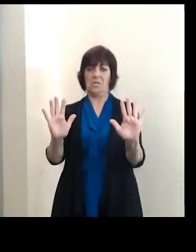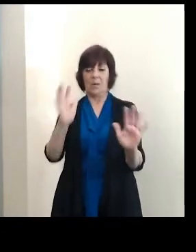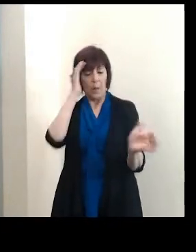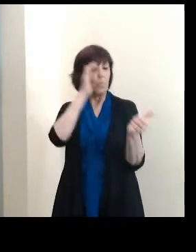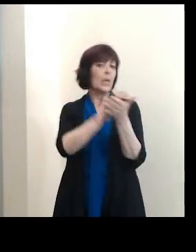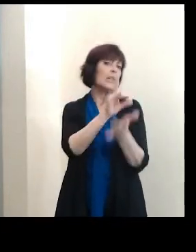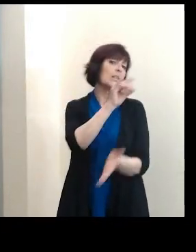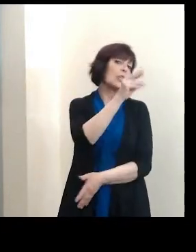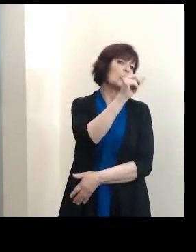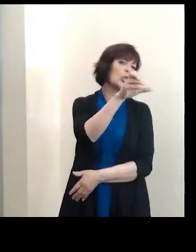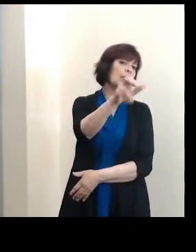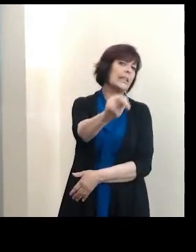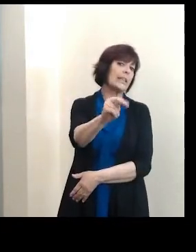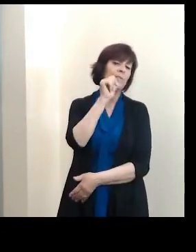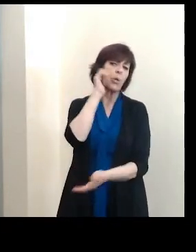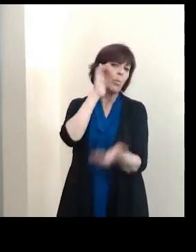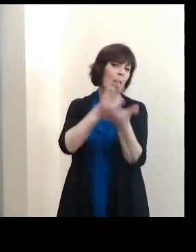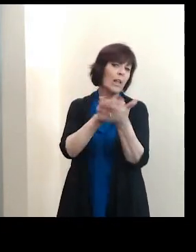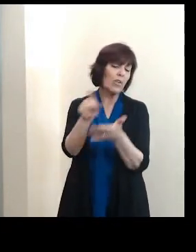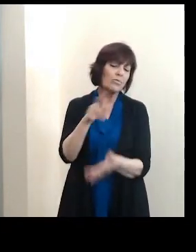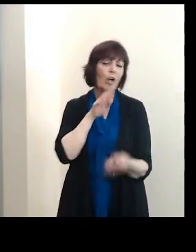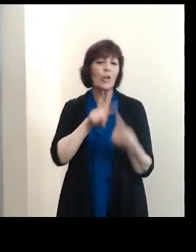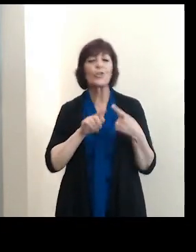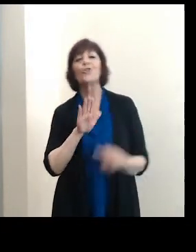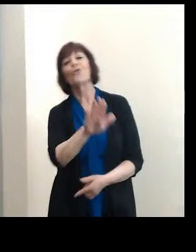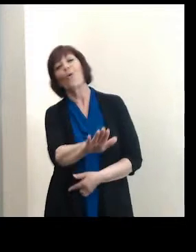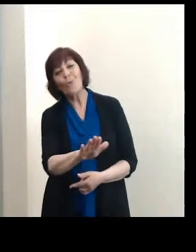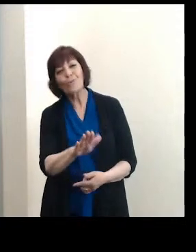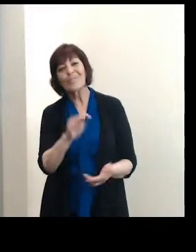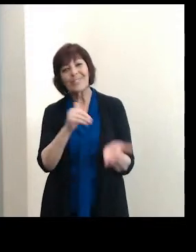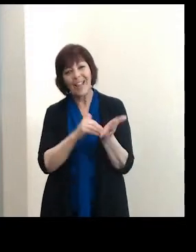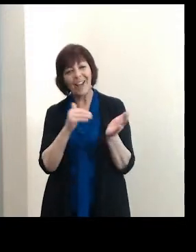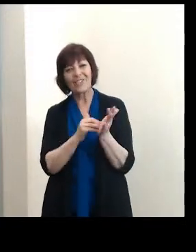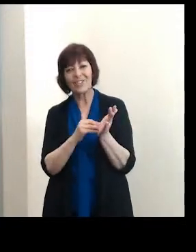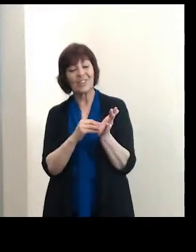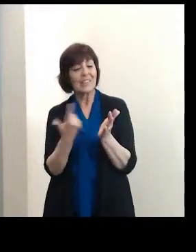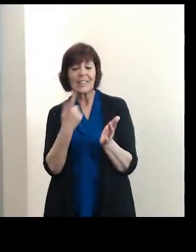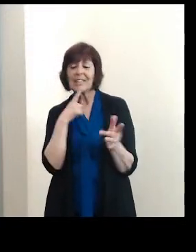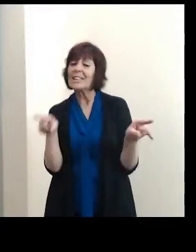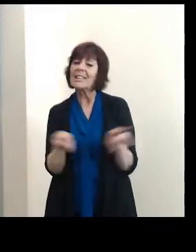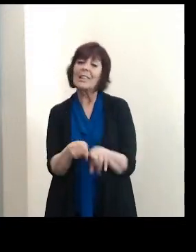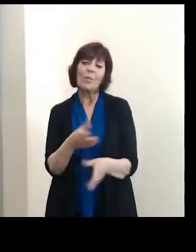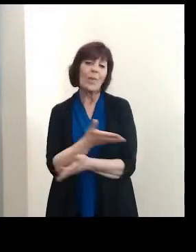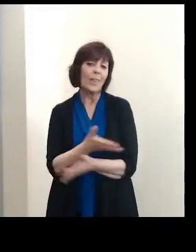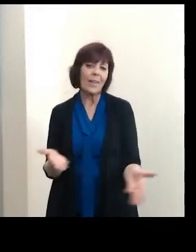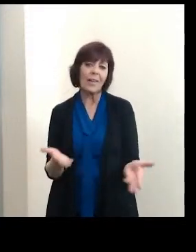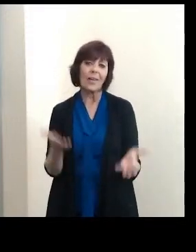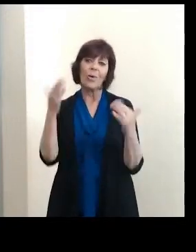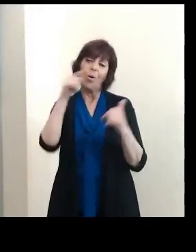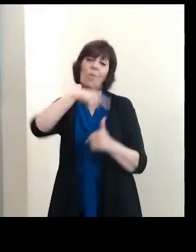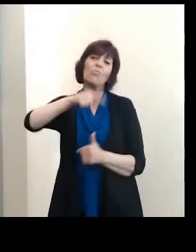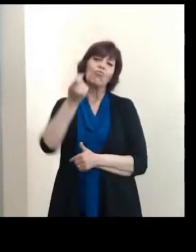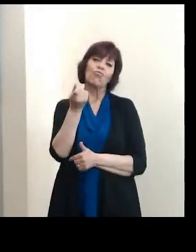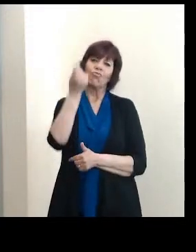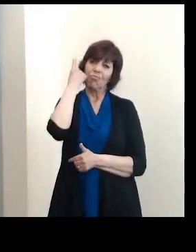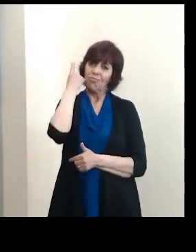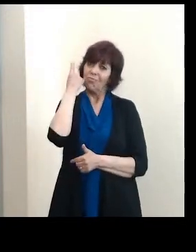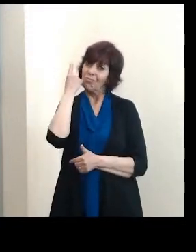Dr. Burstein. If you don't believe her, talk to your doctor. And they're going to say the same message. And we hope that everyone will understand